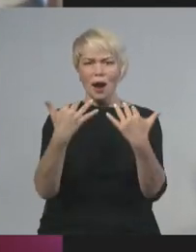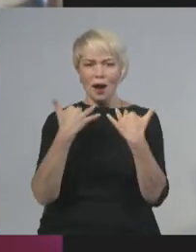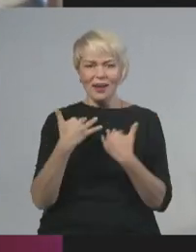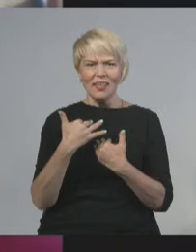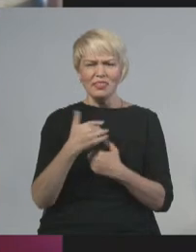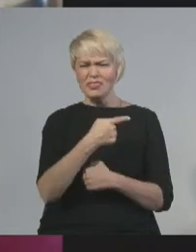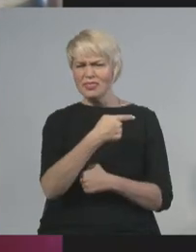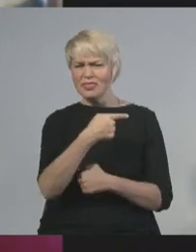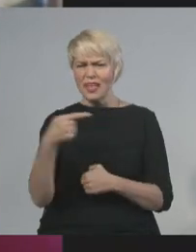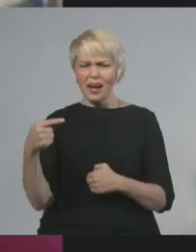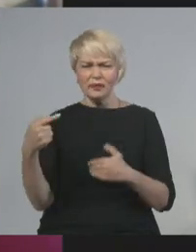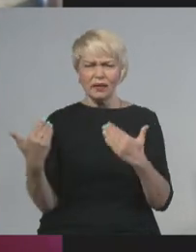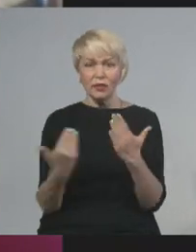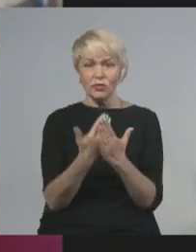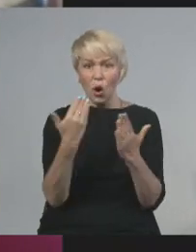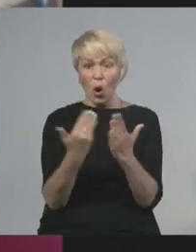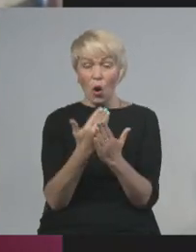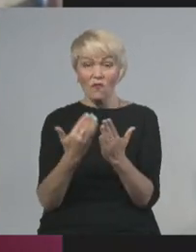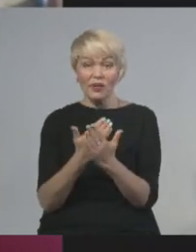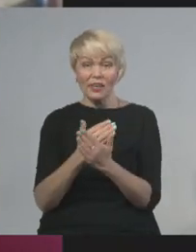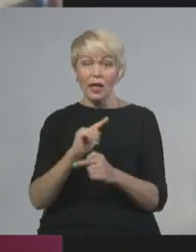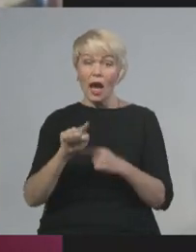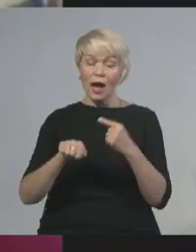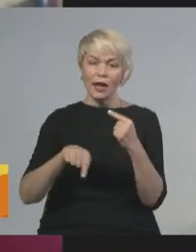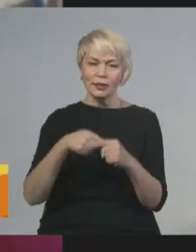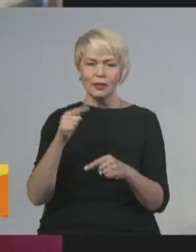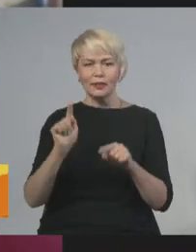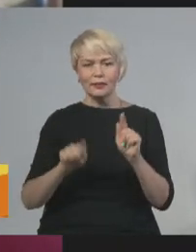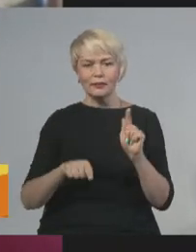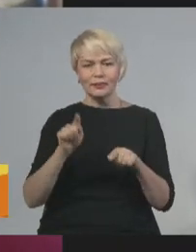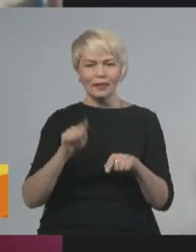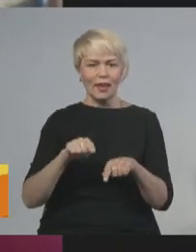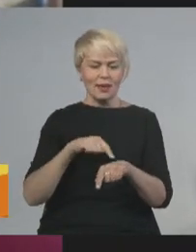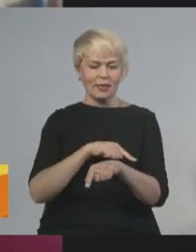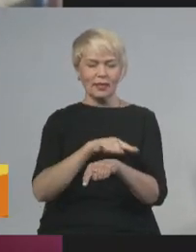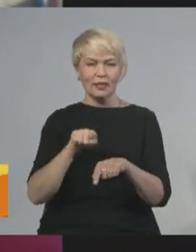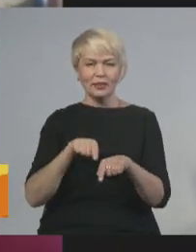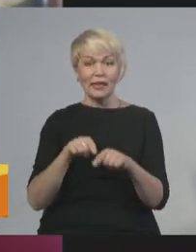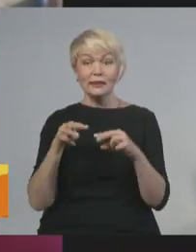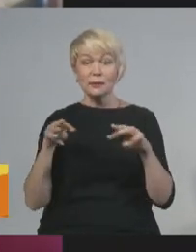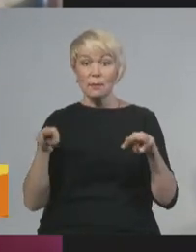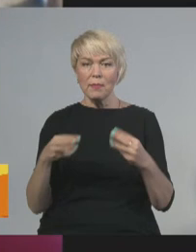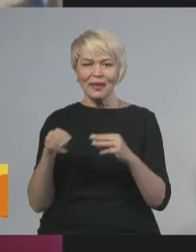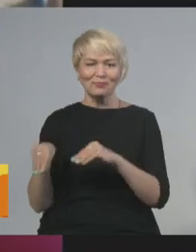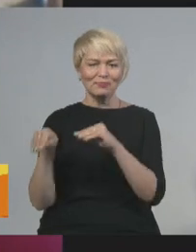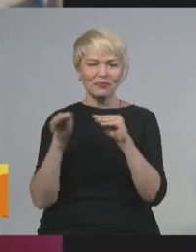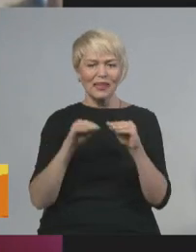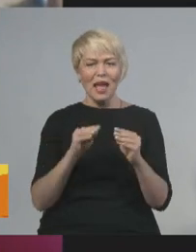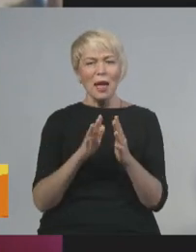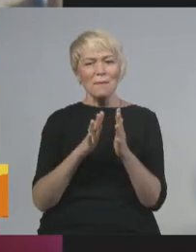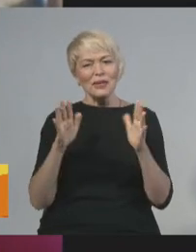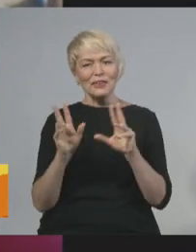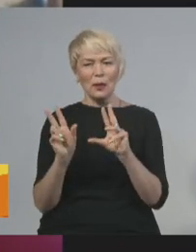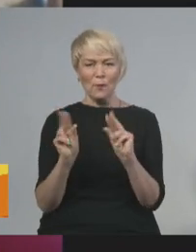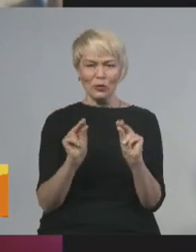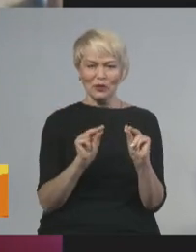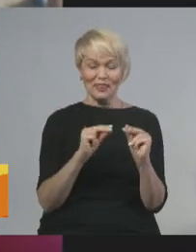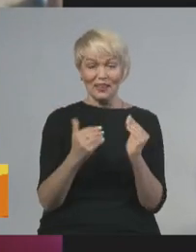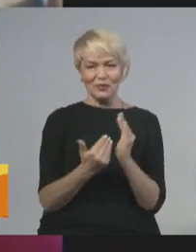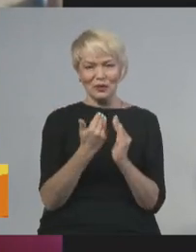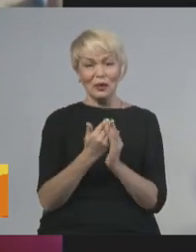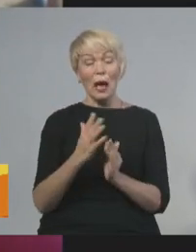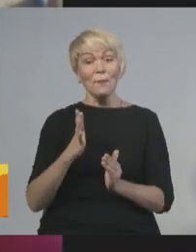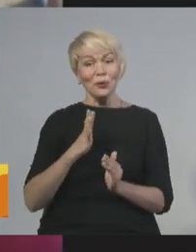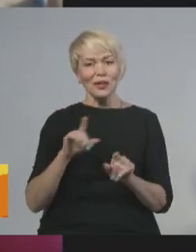switched off to uh to more interest i mean at a certain point we couldn't even open any websites or